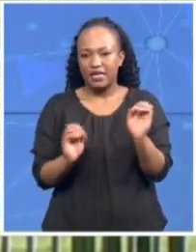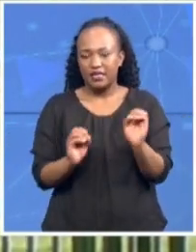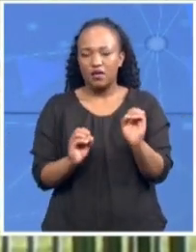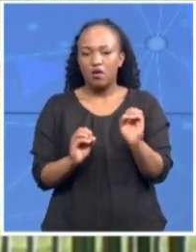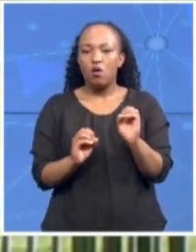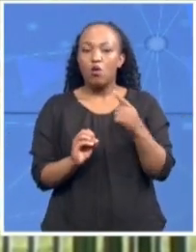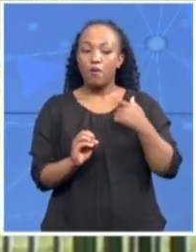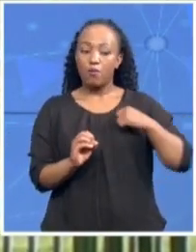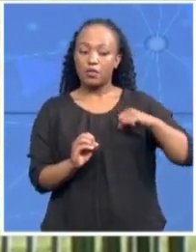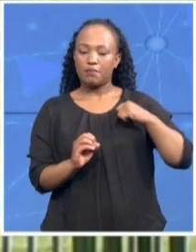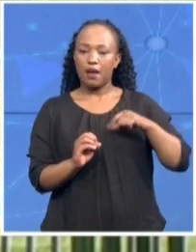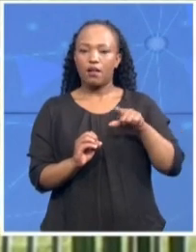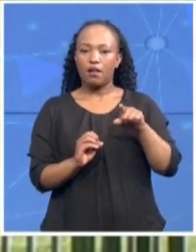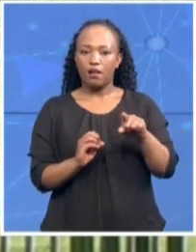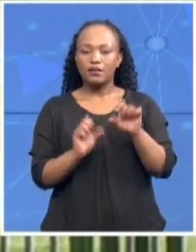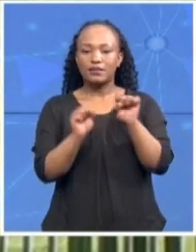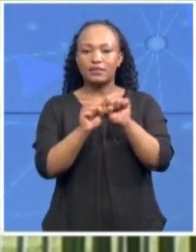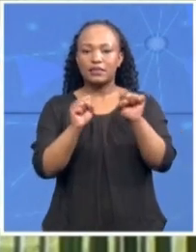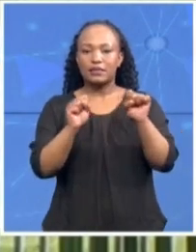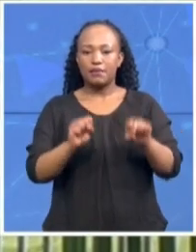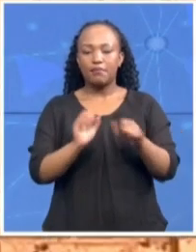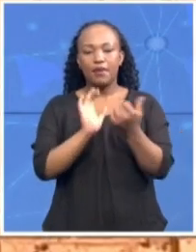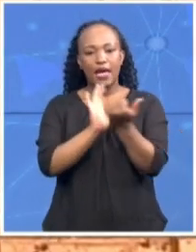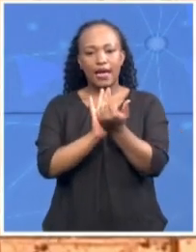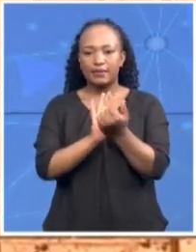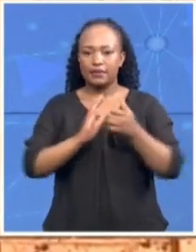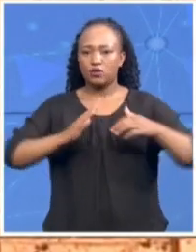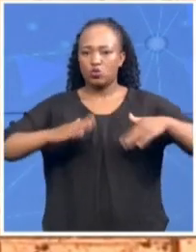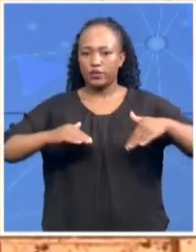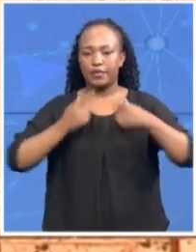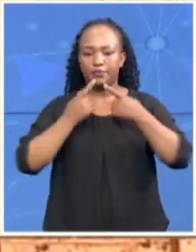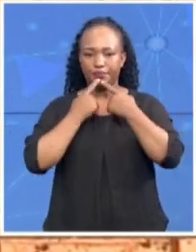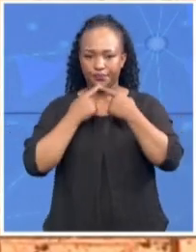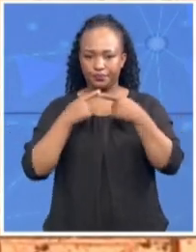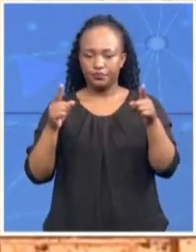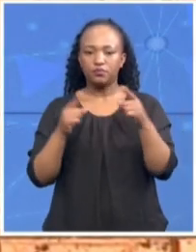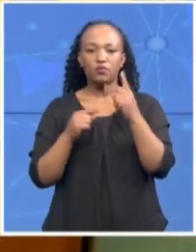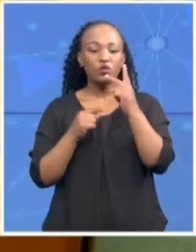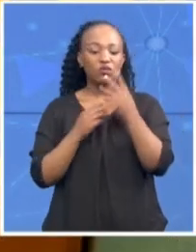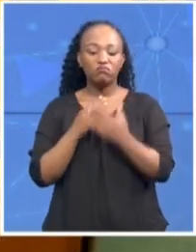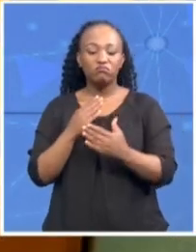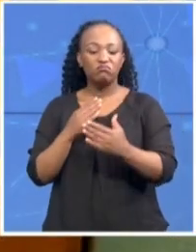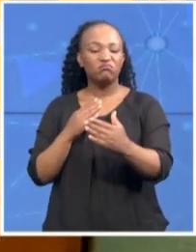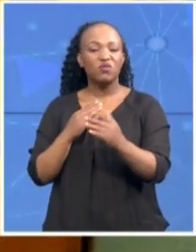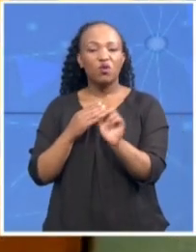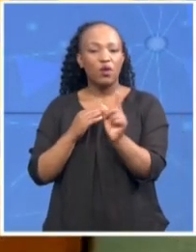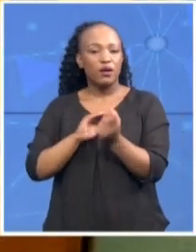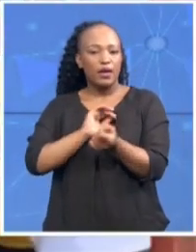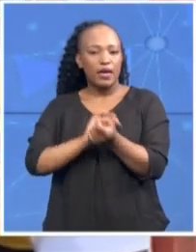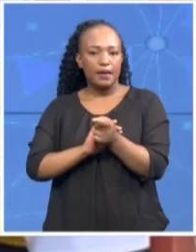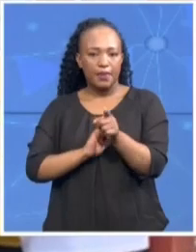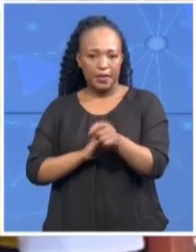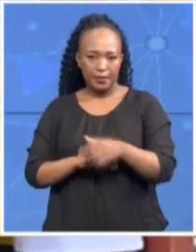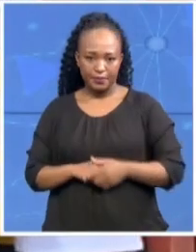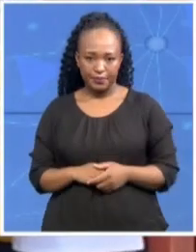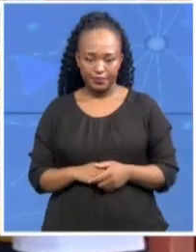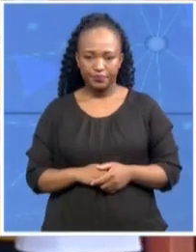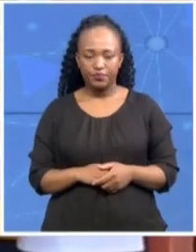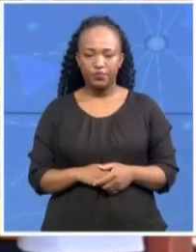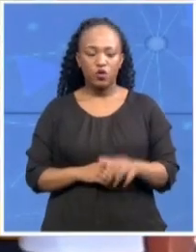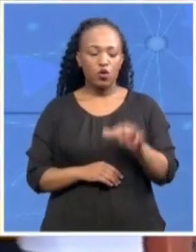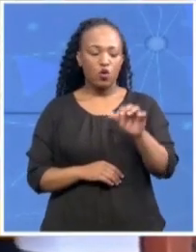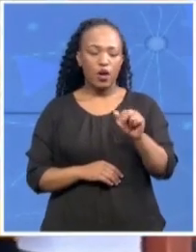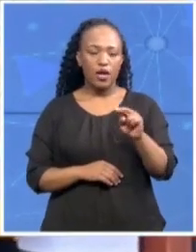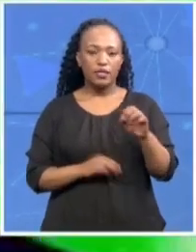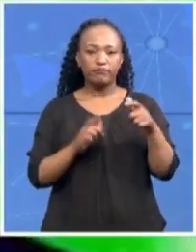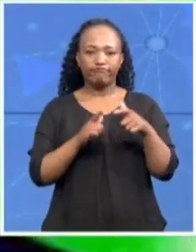see what will happen in the new future. However, the ANC, which has majority seats, is still talking to